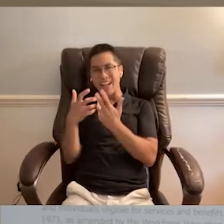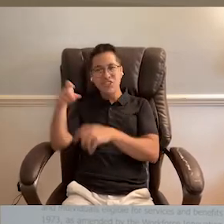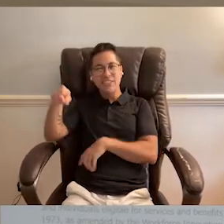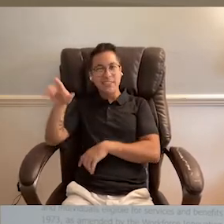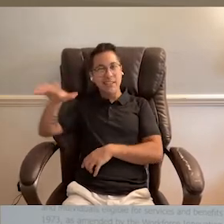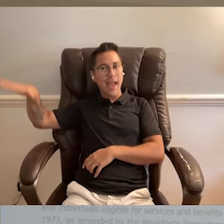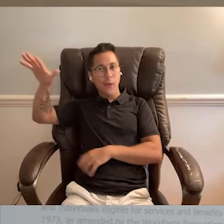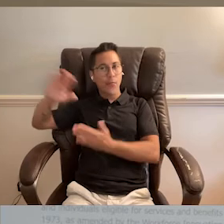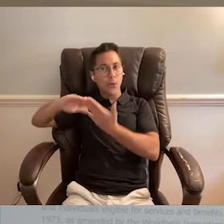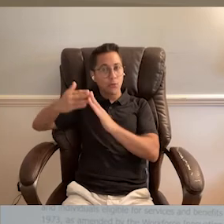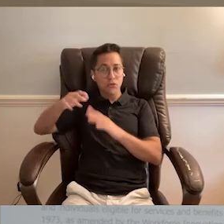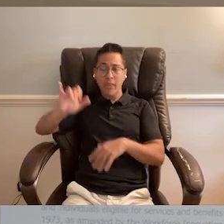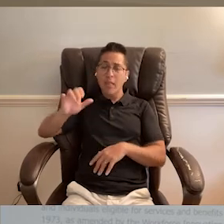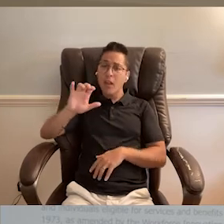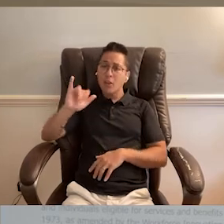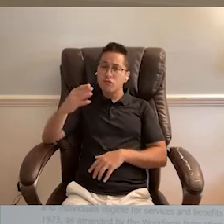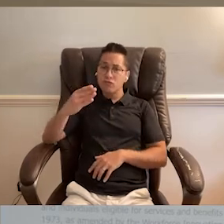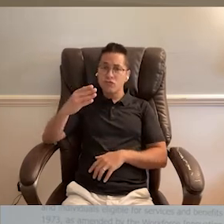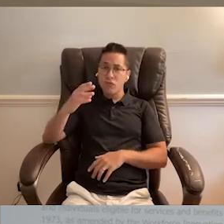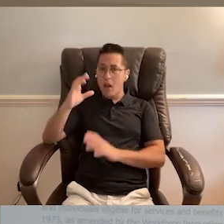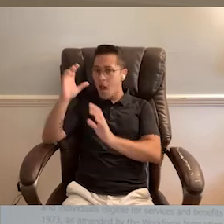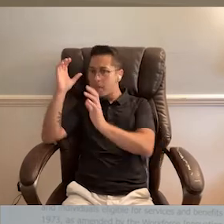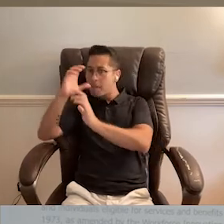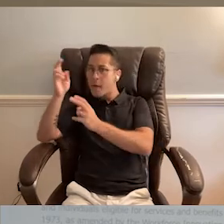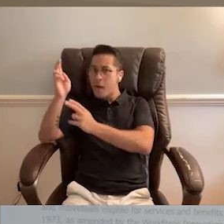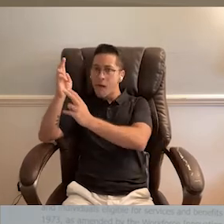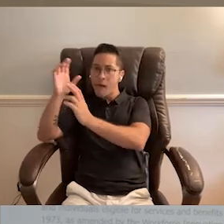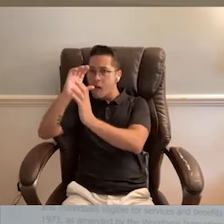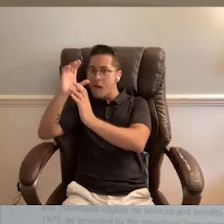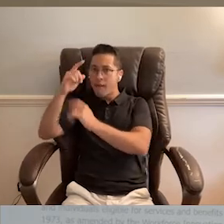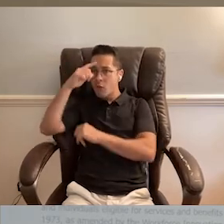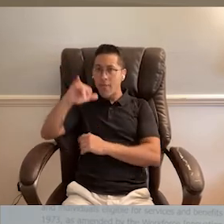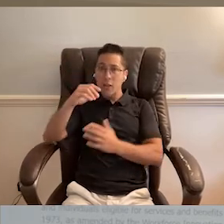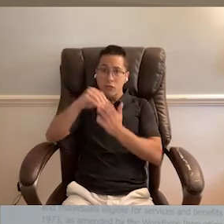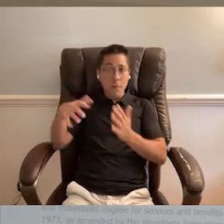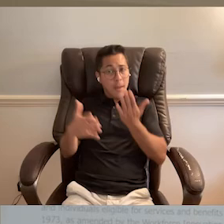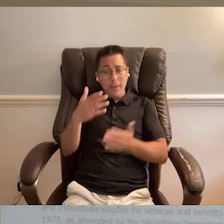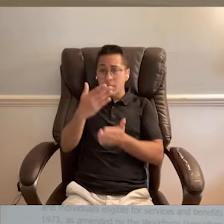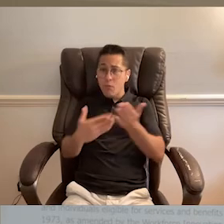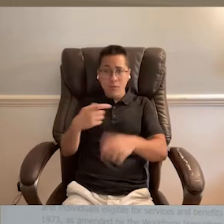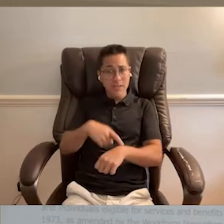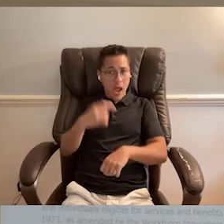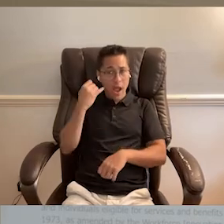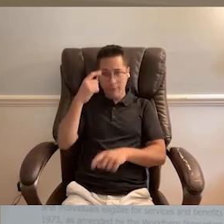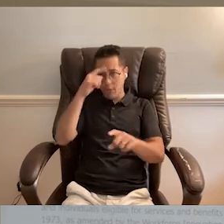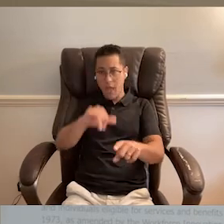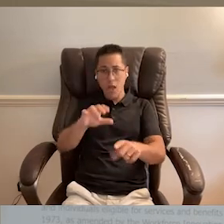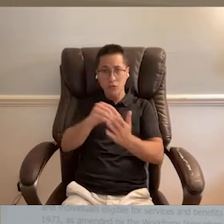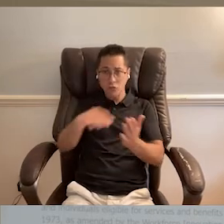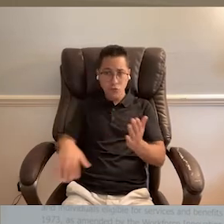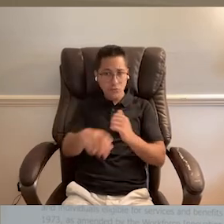carve for that student. And it may be part-time if that's what your student needs. It may, it may be doing